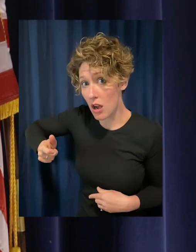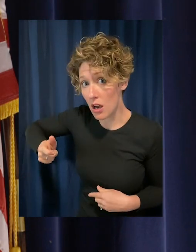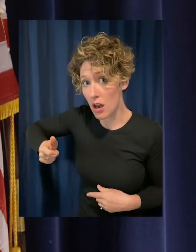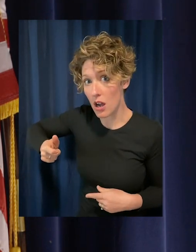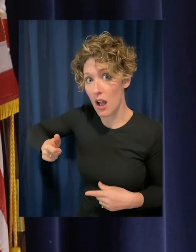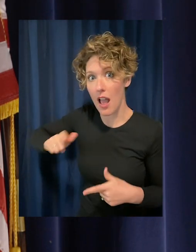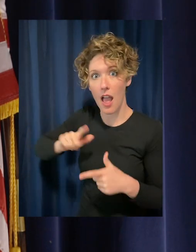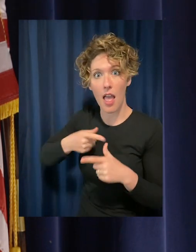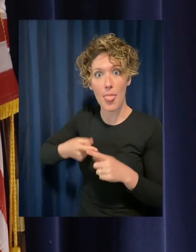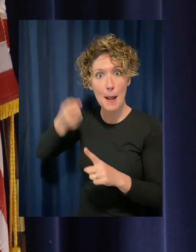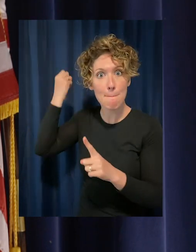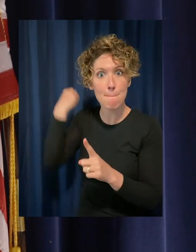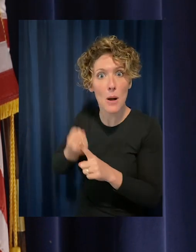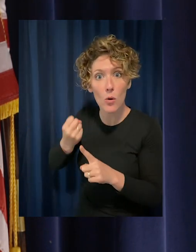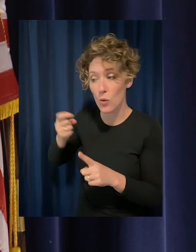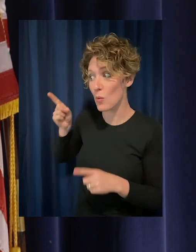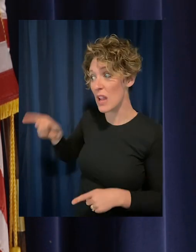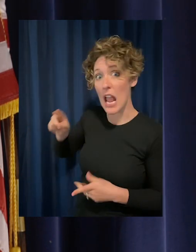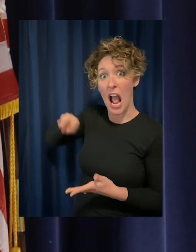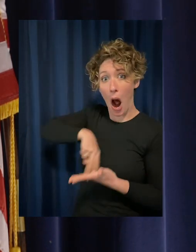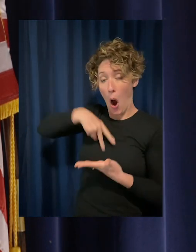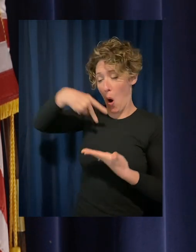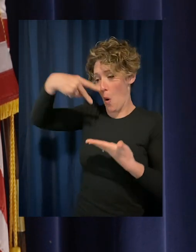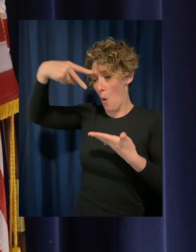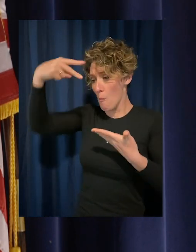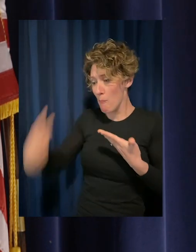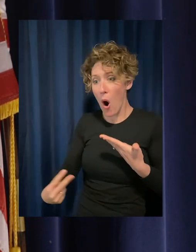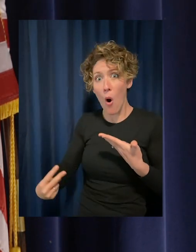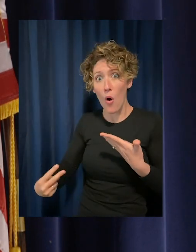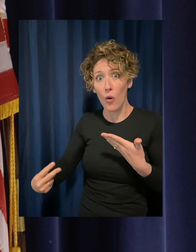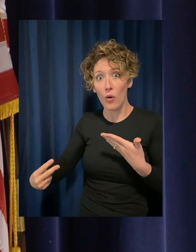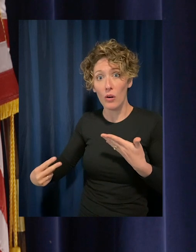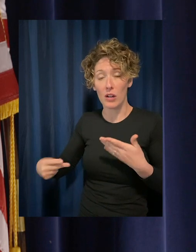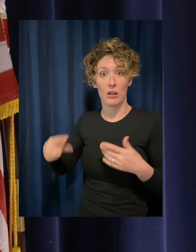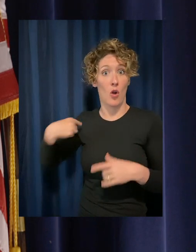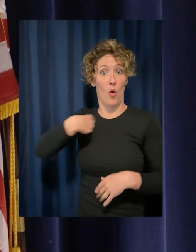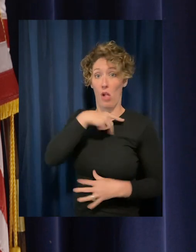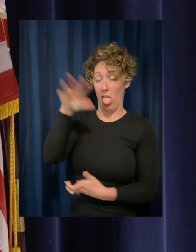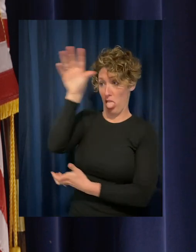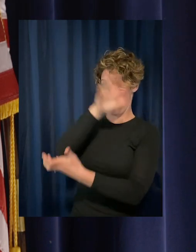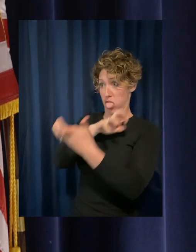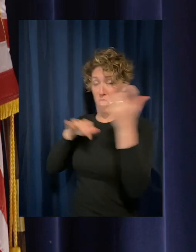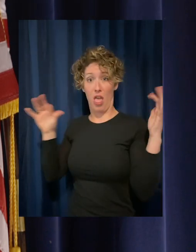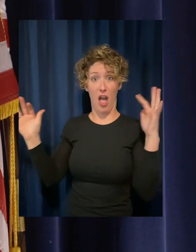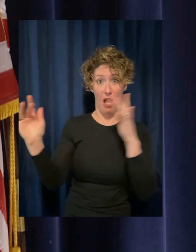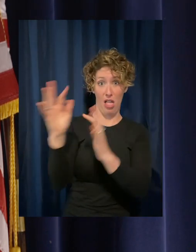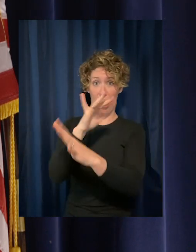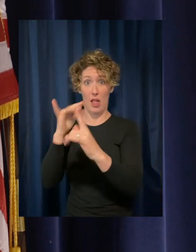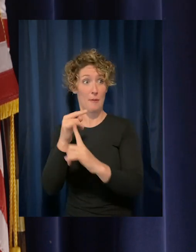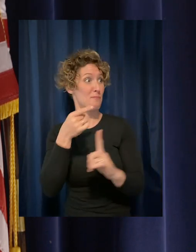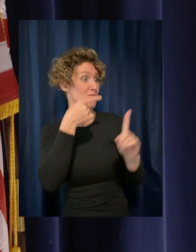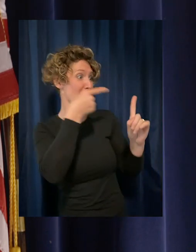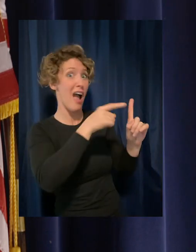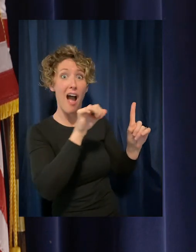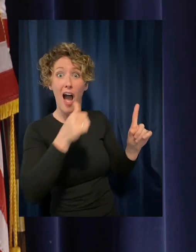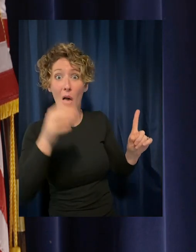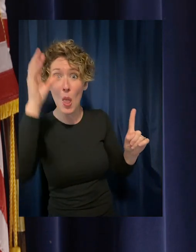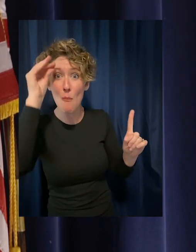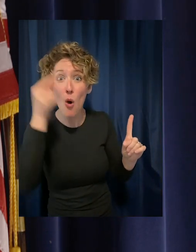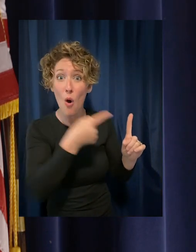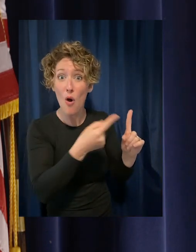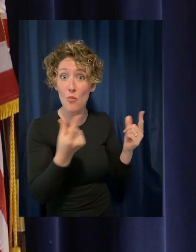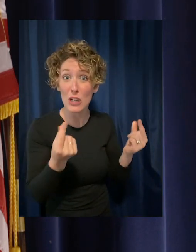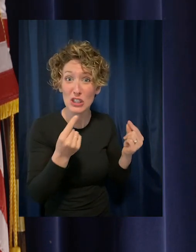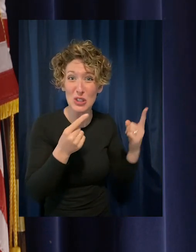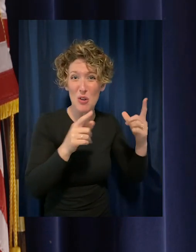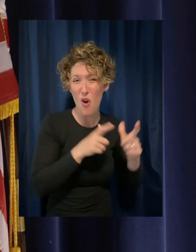a fall that would never be forgotten. Amid the chaos, Angelo rose to the occasion and quickly dove in after